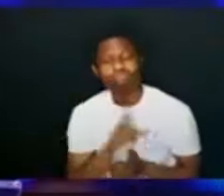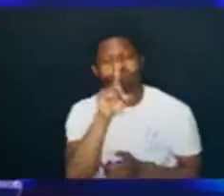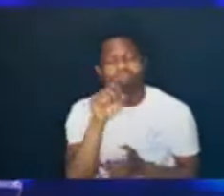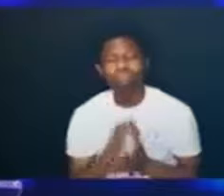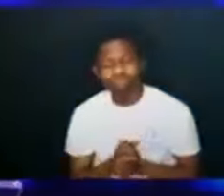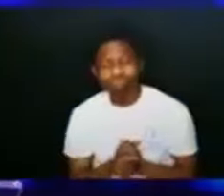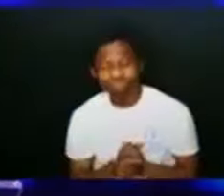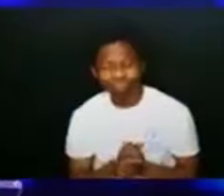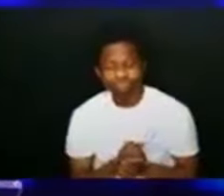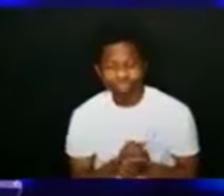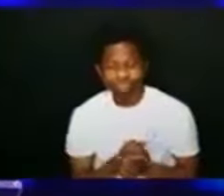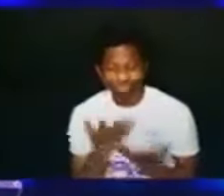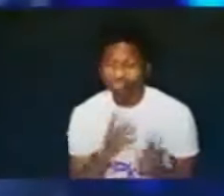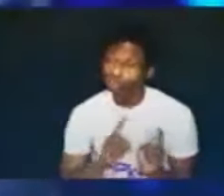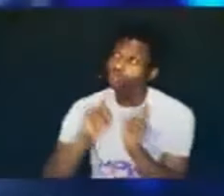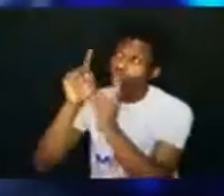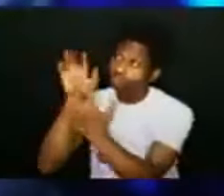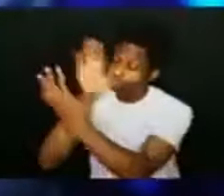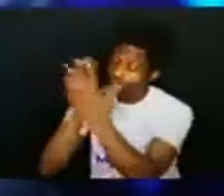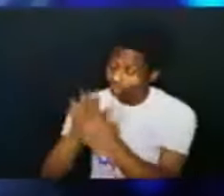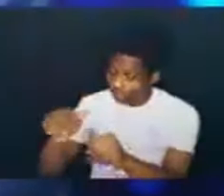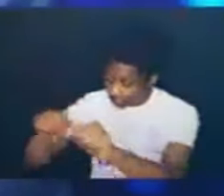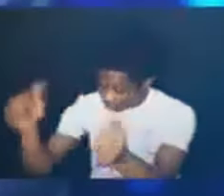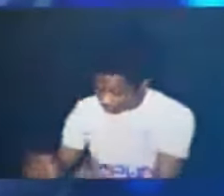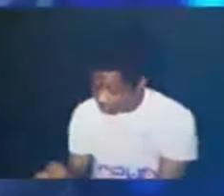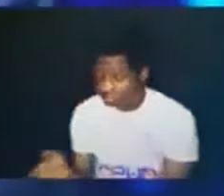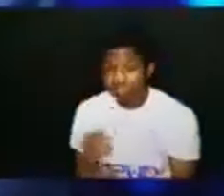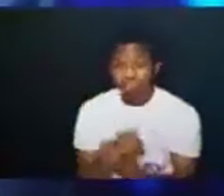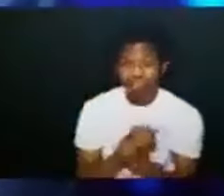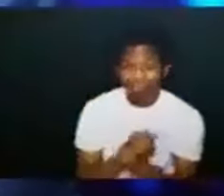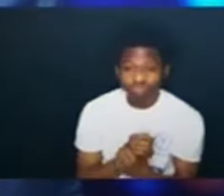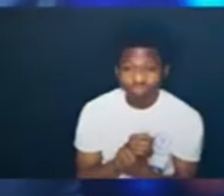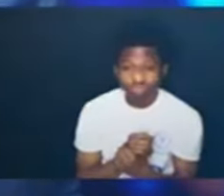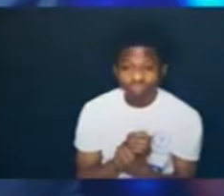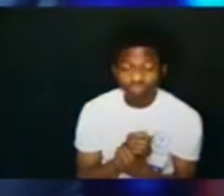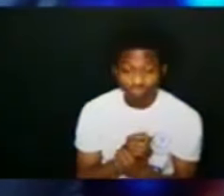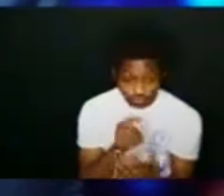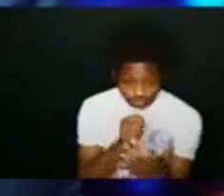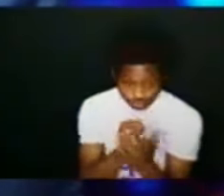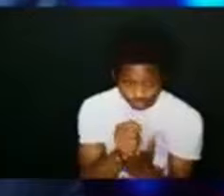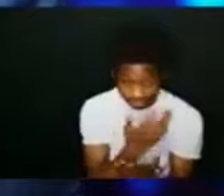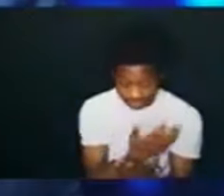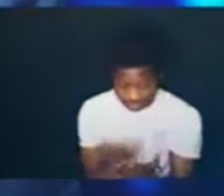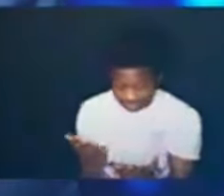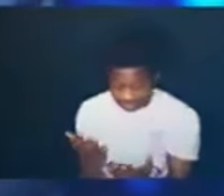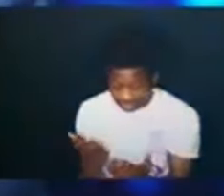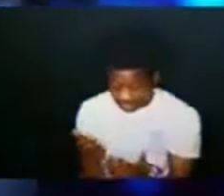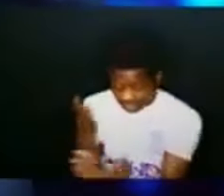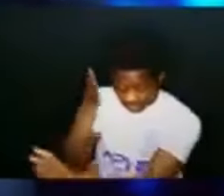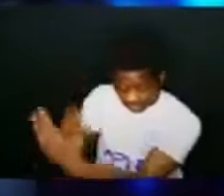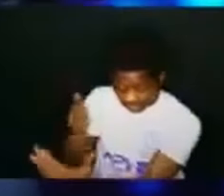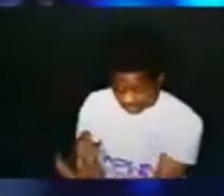going before the altar. Is it true that what they have against you, you have really committed an evil? So,